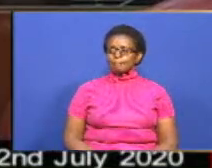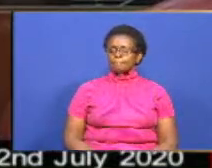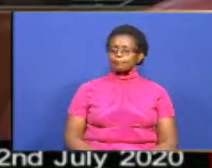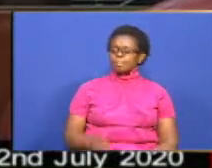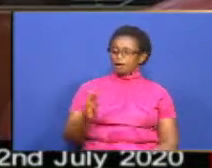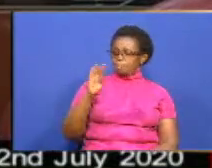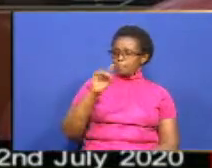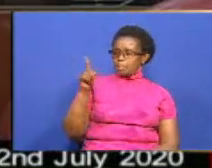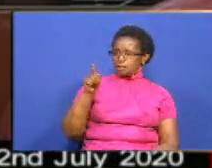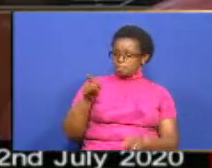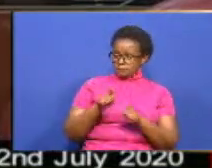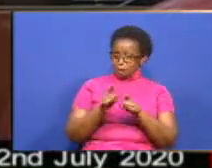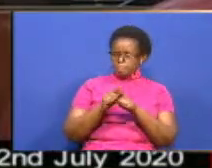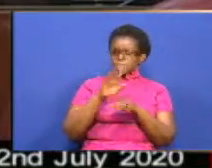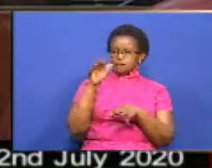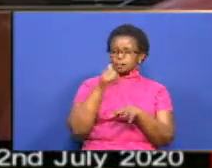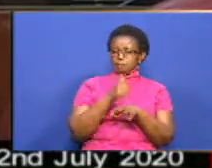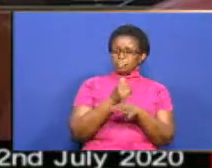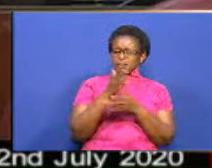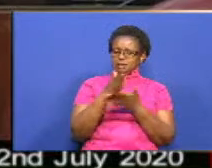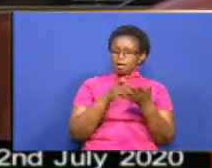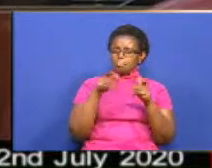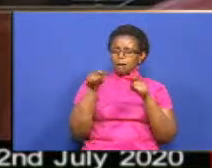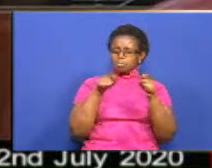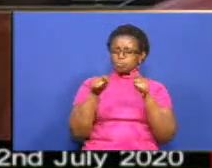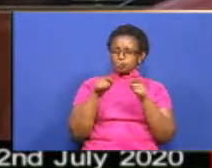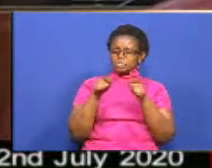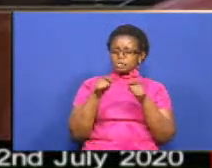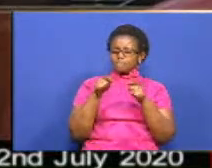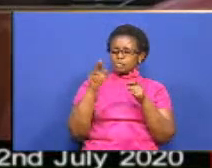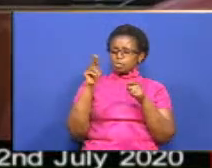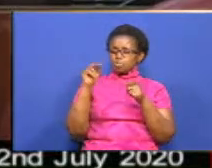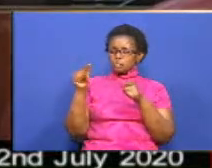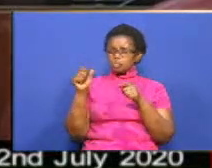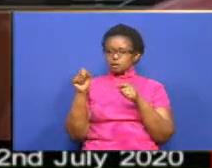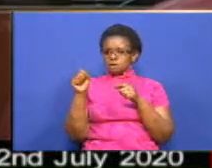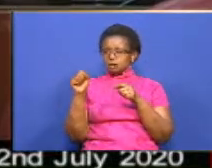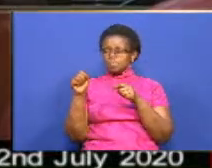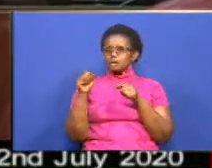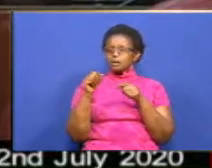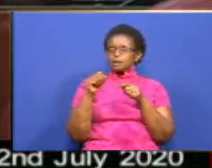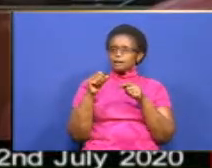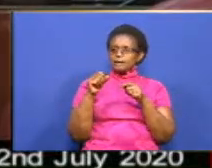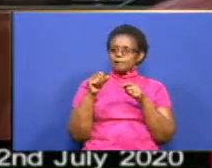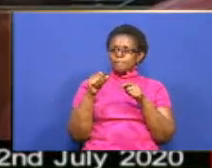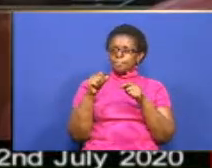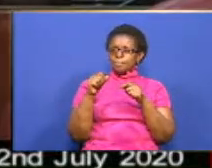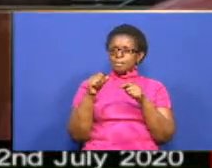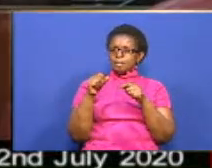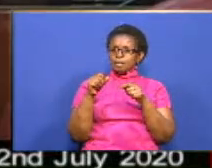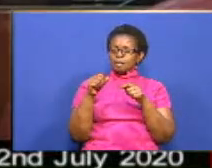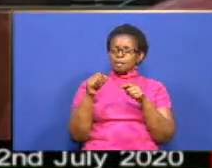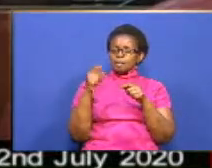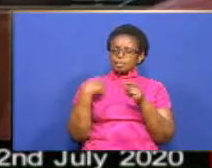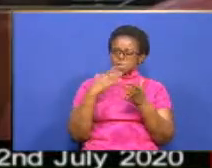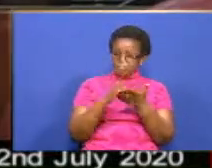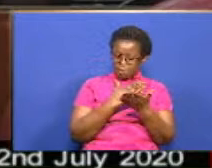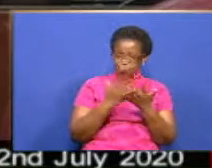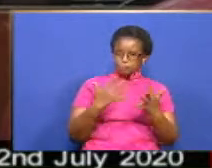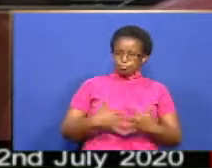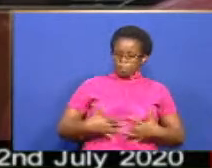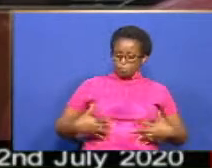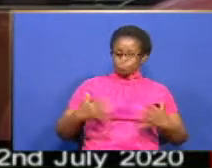establishes some administrative units under Part 2, basically the Department of Refugee